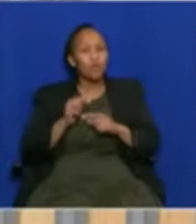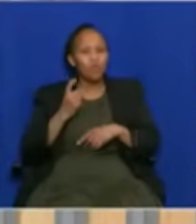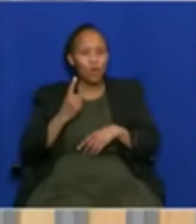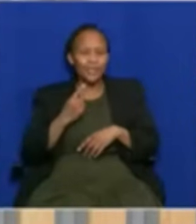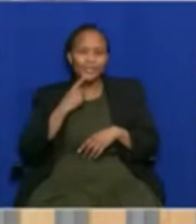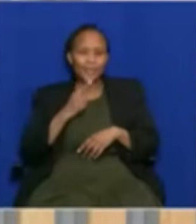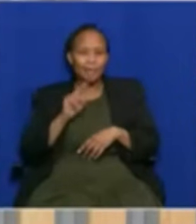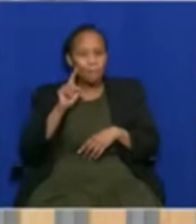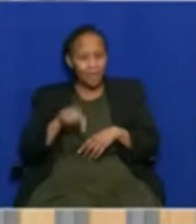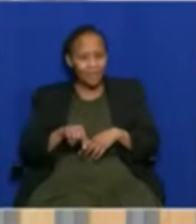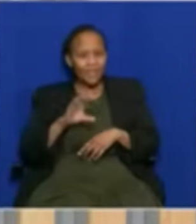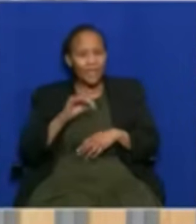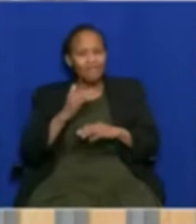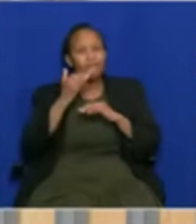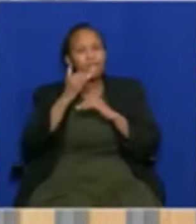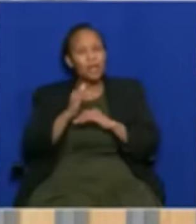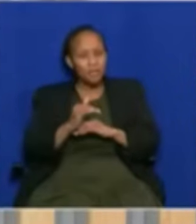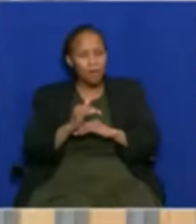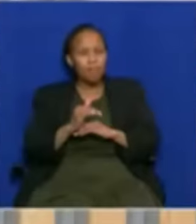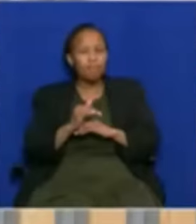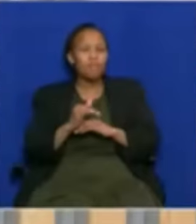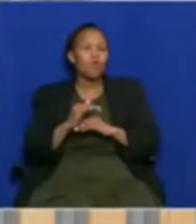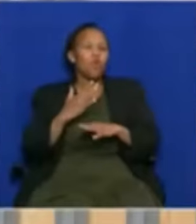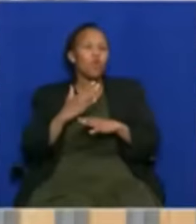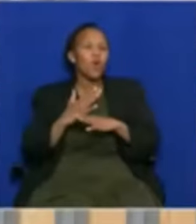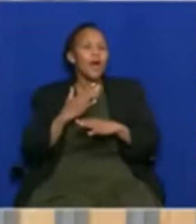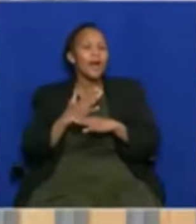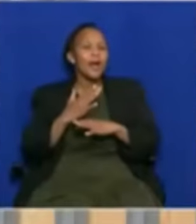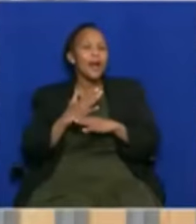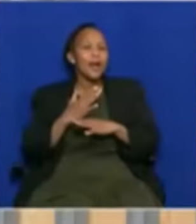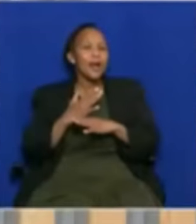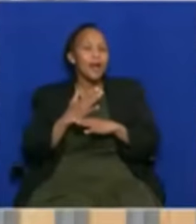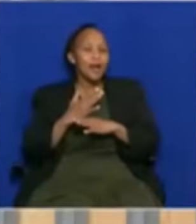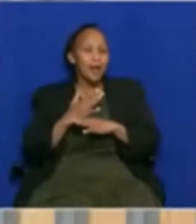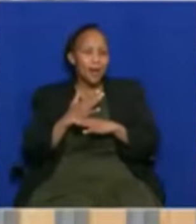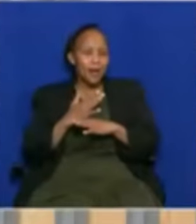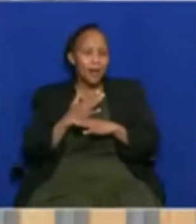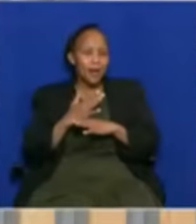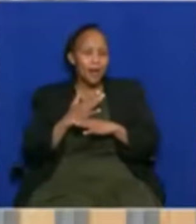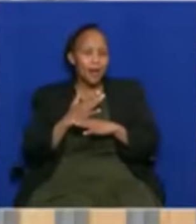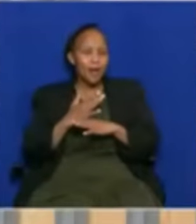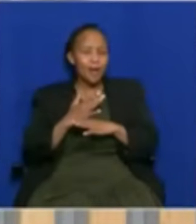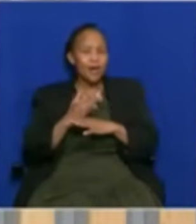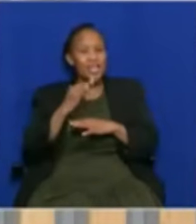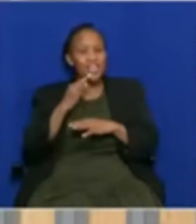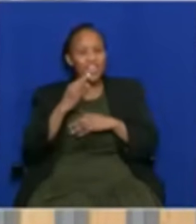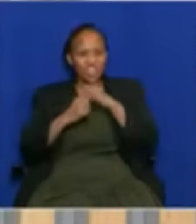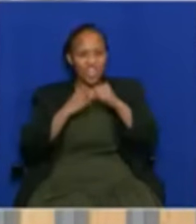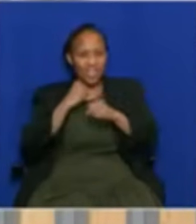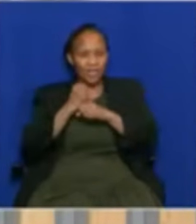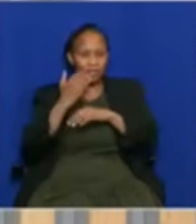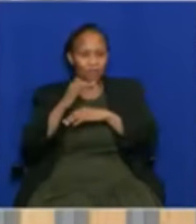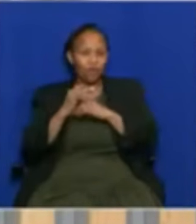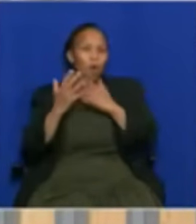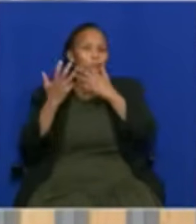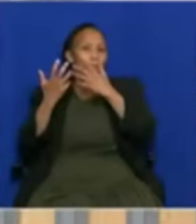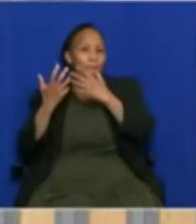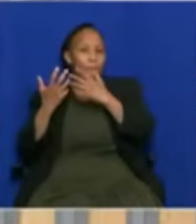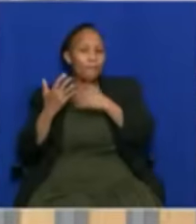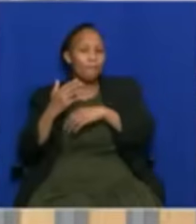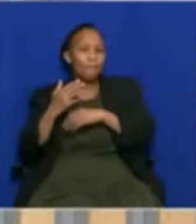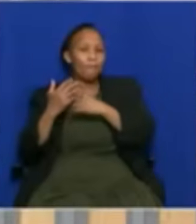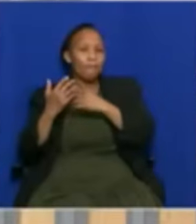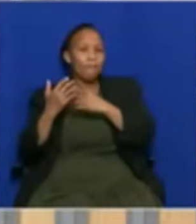years appropriate managerial experience. But as you said in your affidavit, how you define that